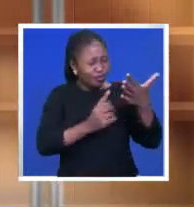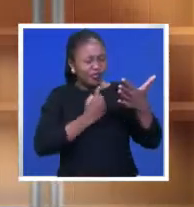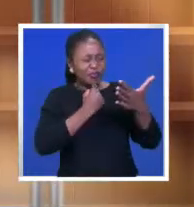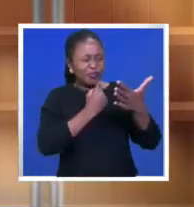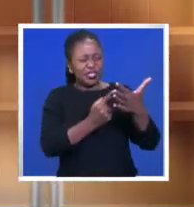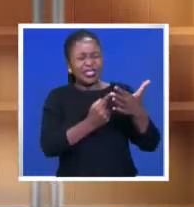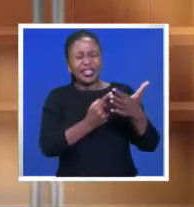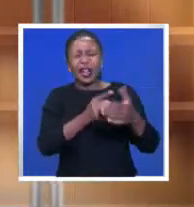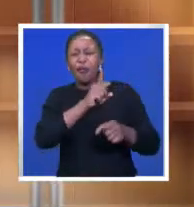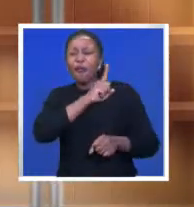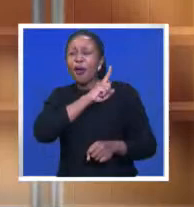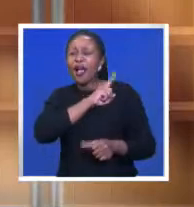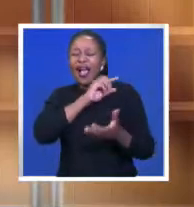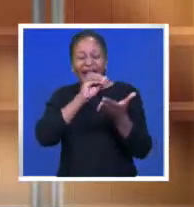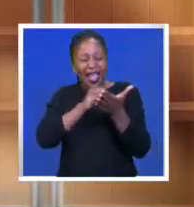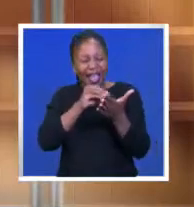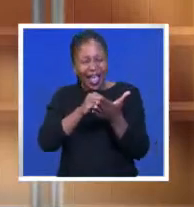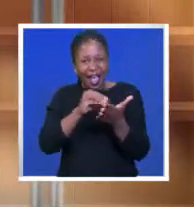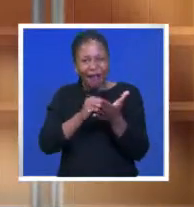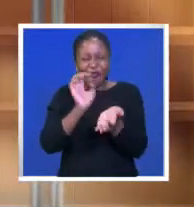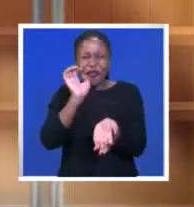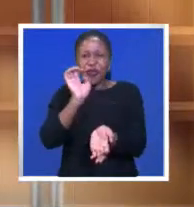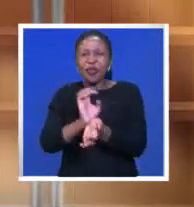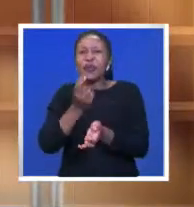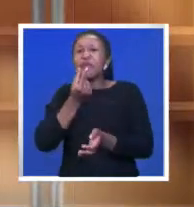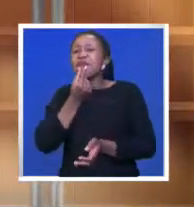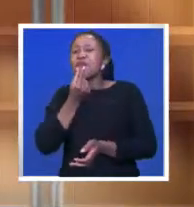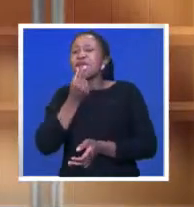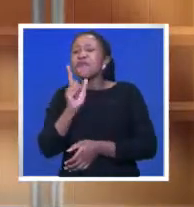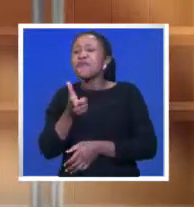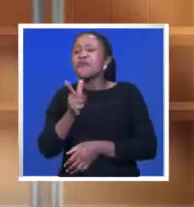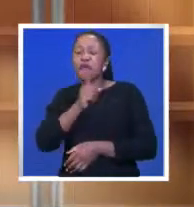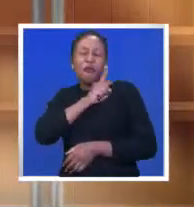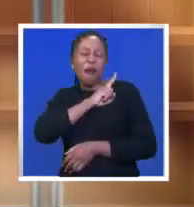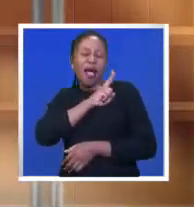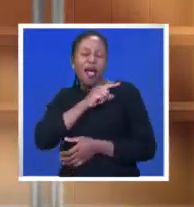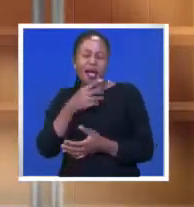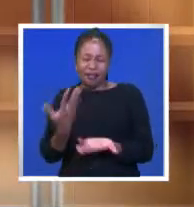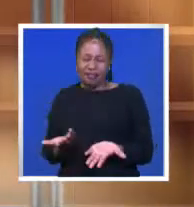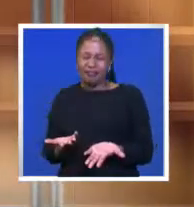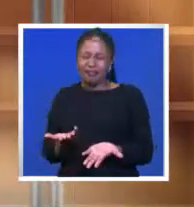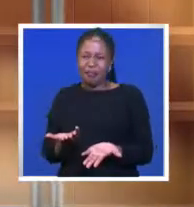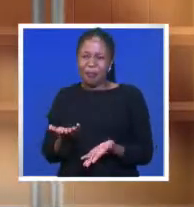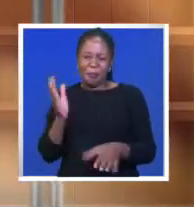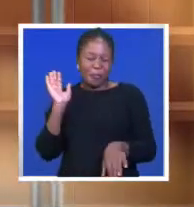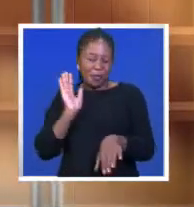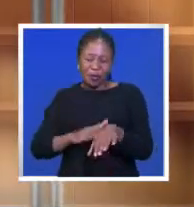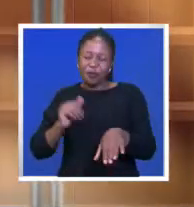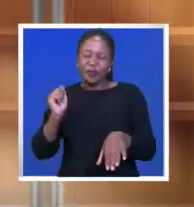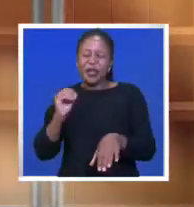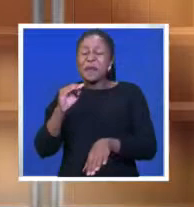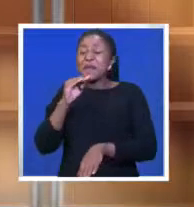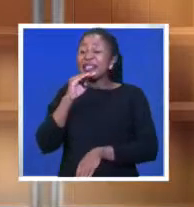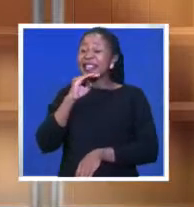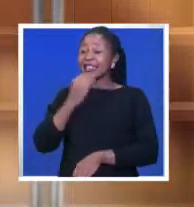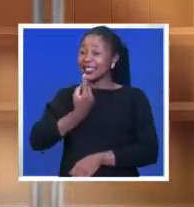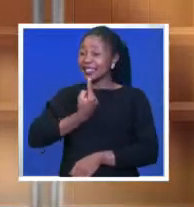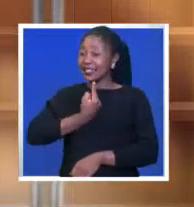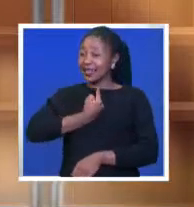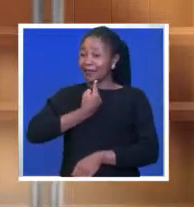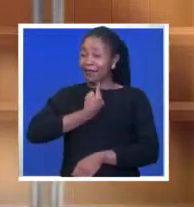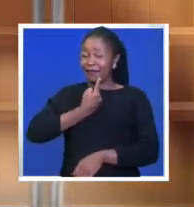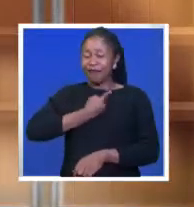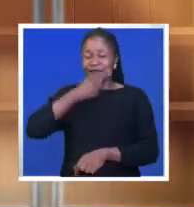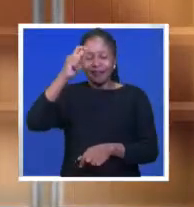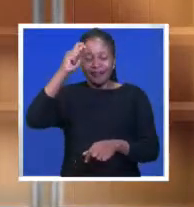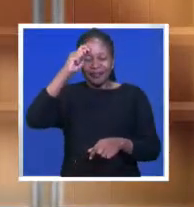have to guess. This is why they're using what? The why question. Now we have to use context clues, my dear Lena, at home. And what